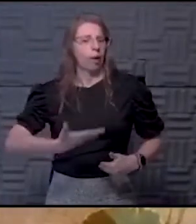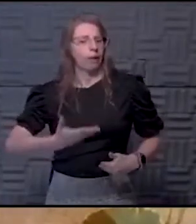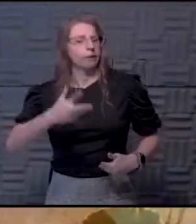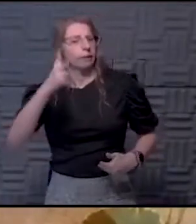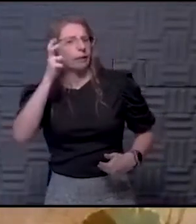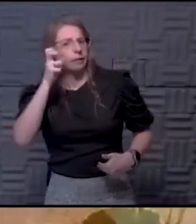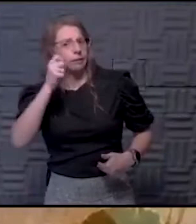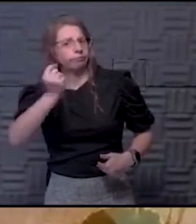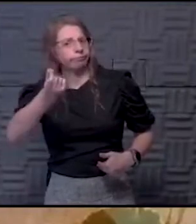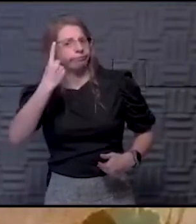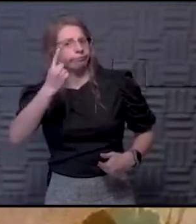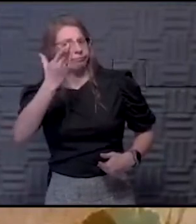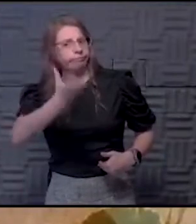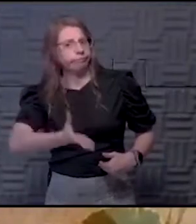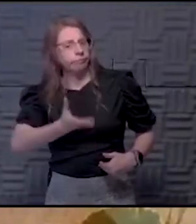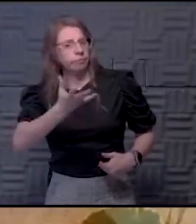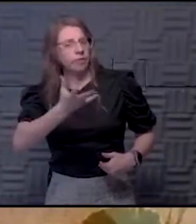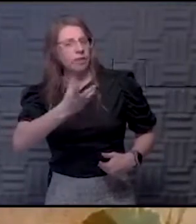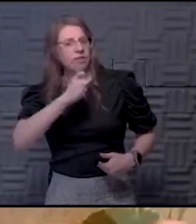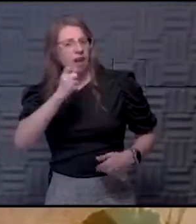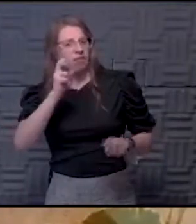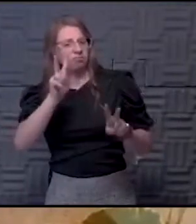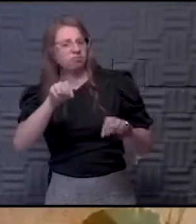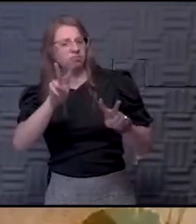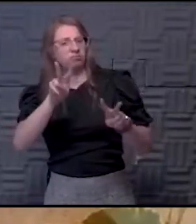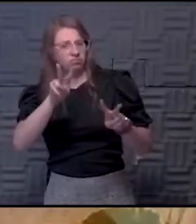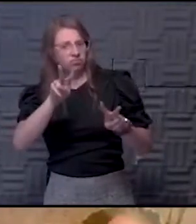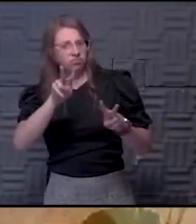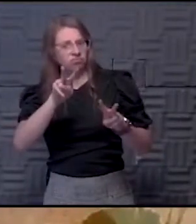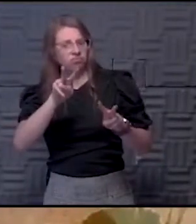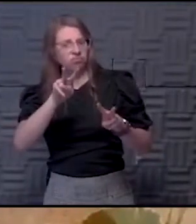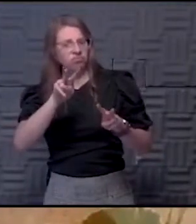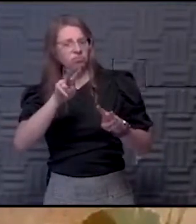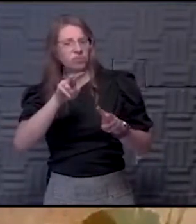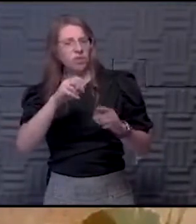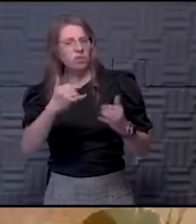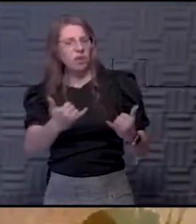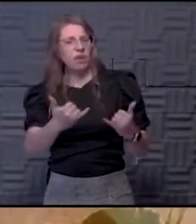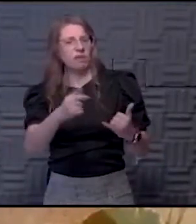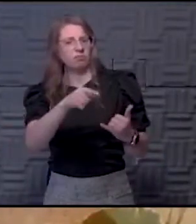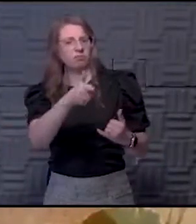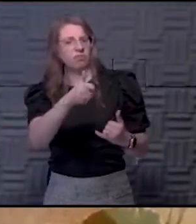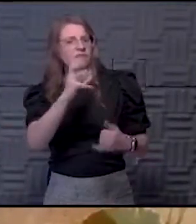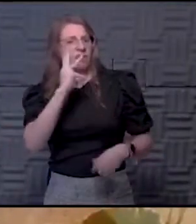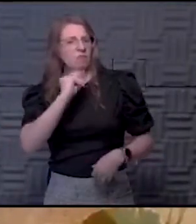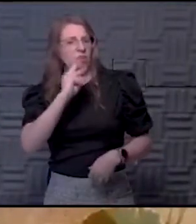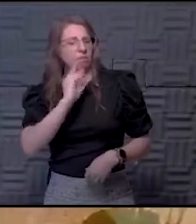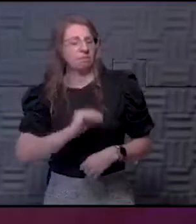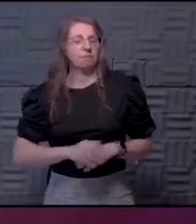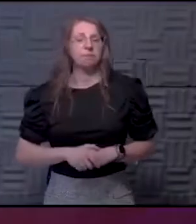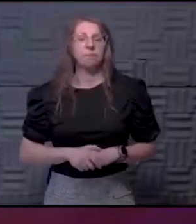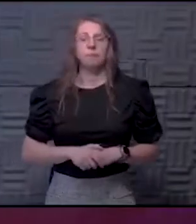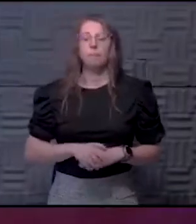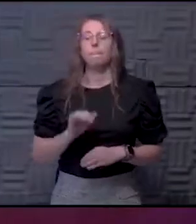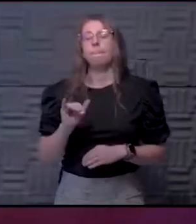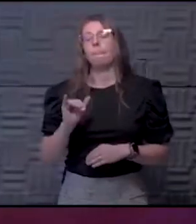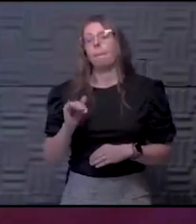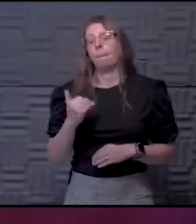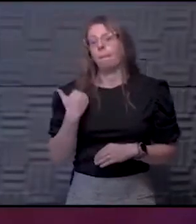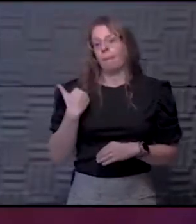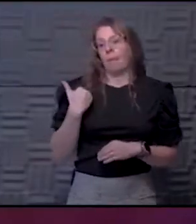going to understand and not be judgmental of where you're currently at. Yeah. You know, that reminds